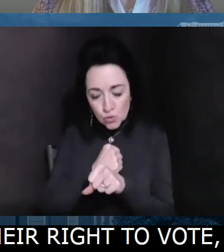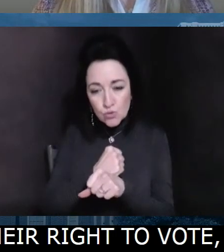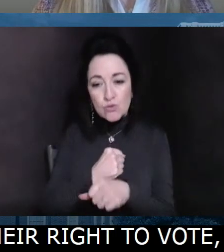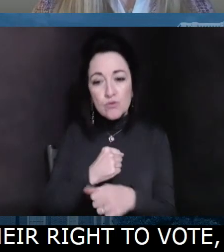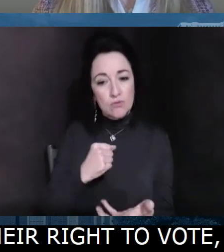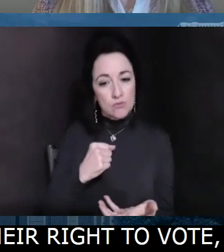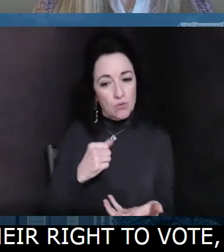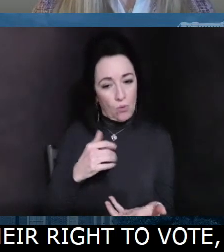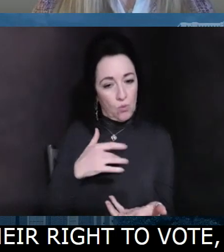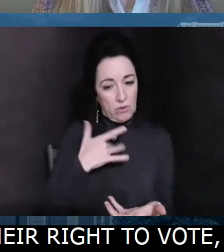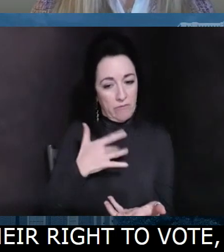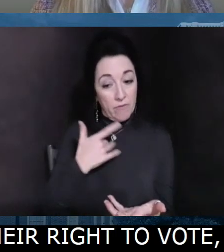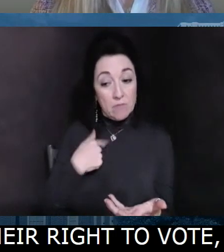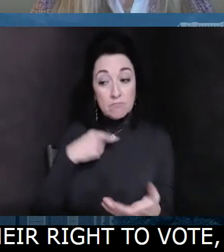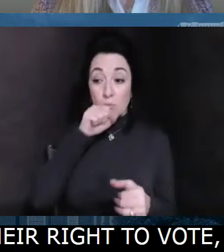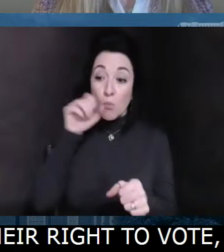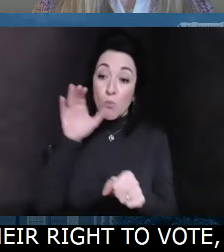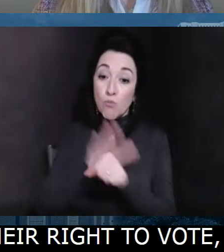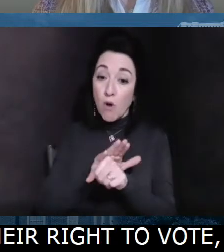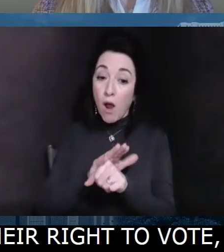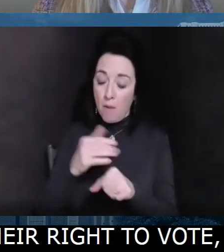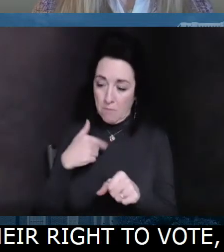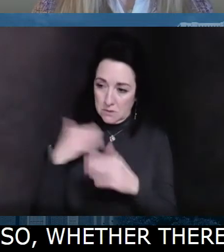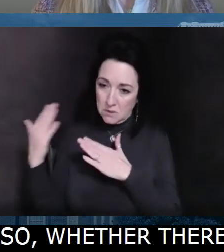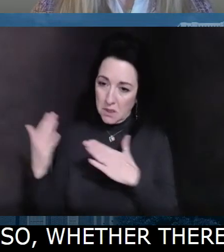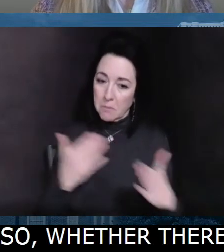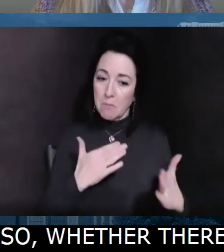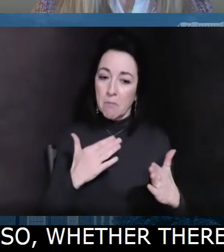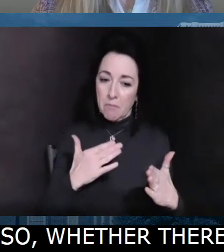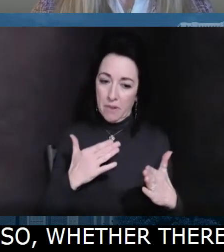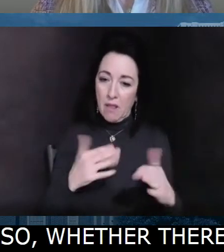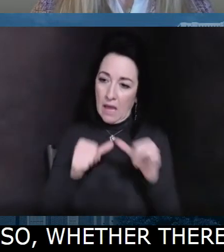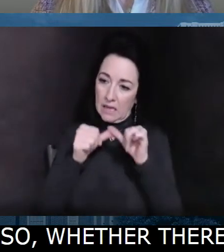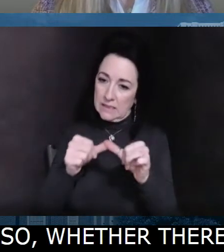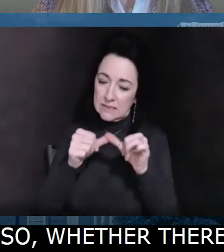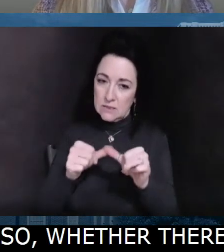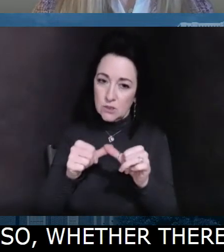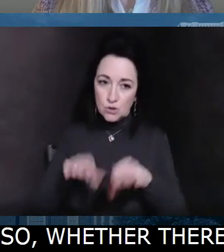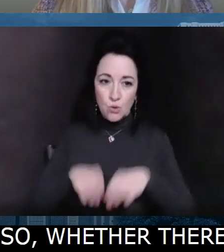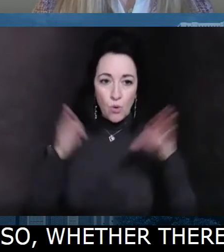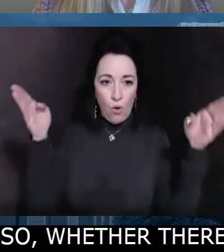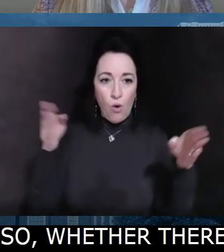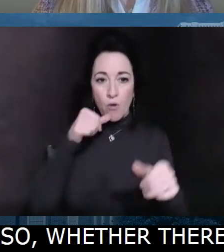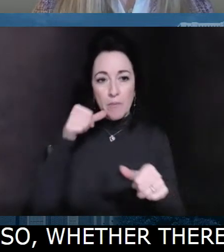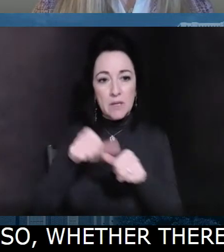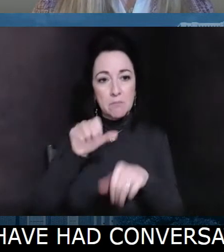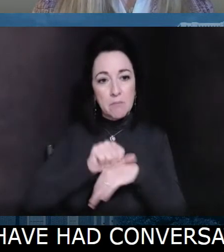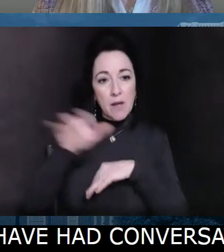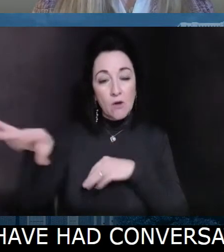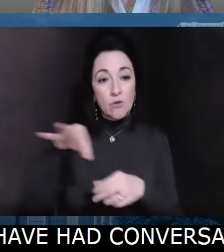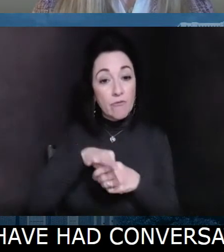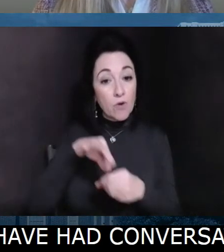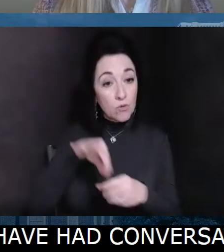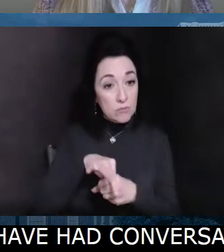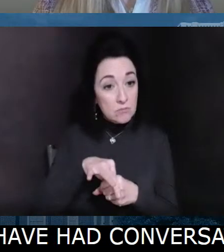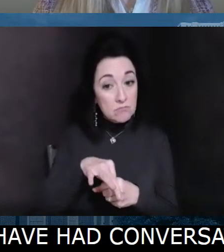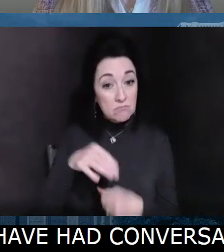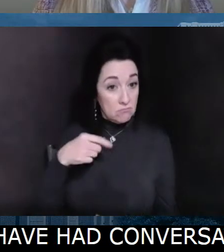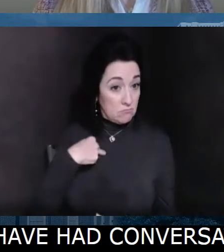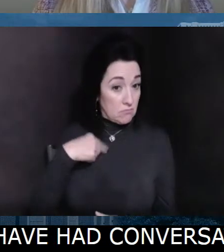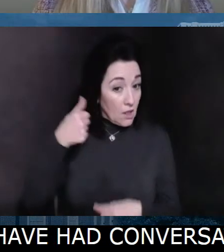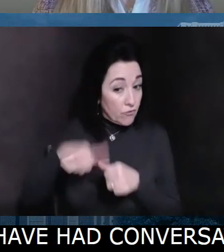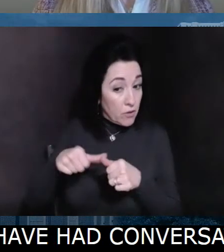I know we had conversations. I was on call with the mayors this morning. They got a lot more